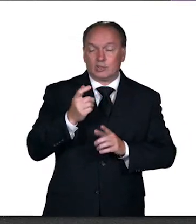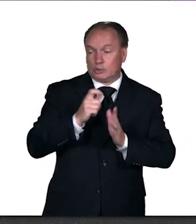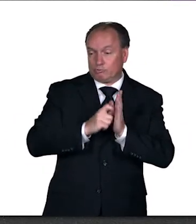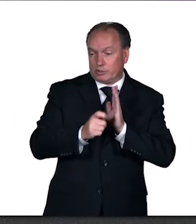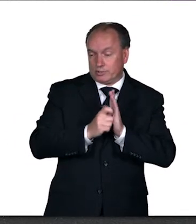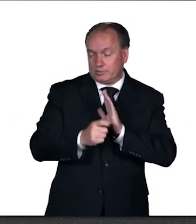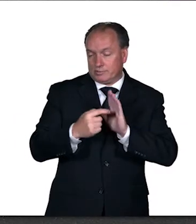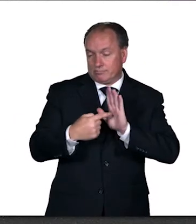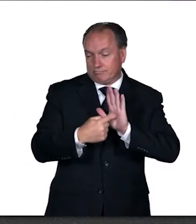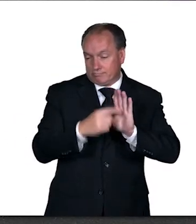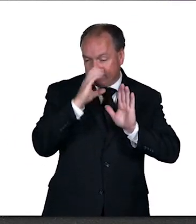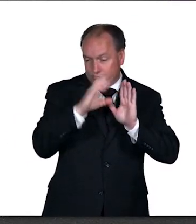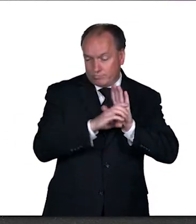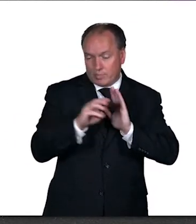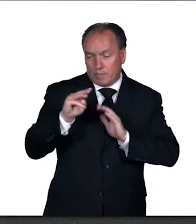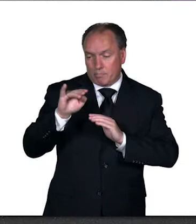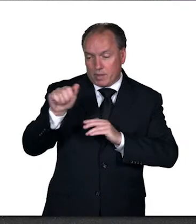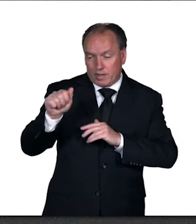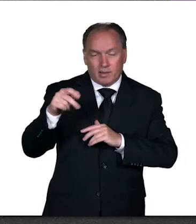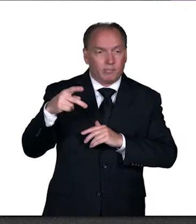Posada.